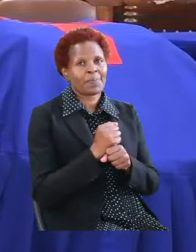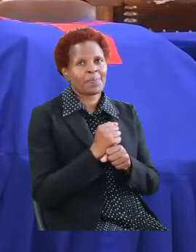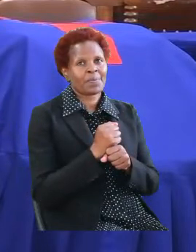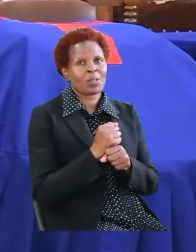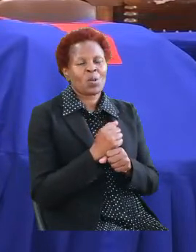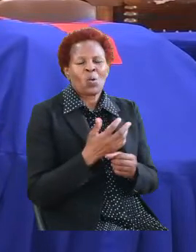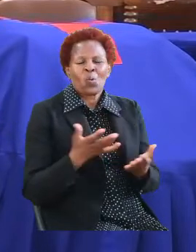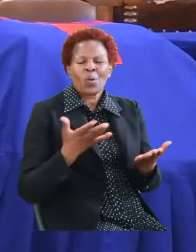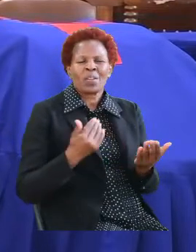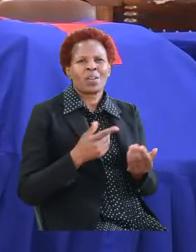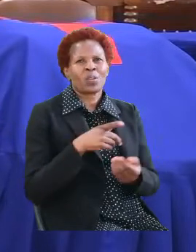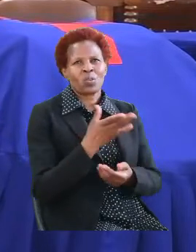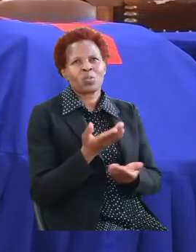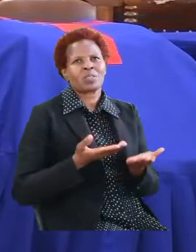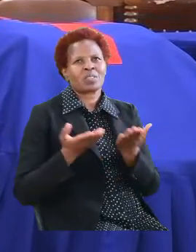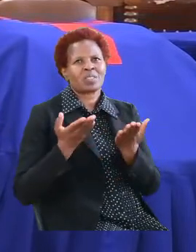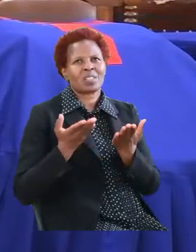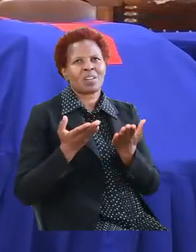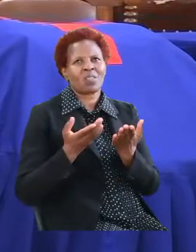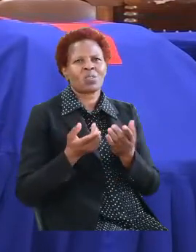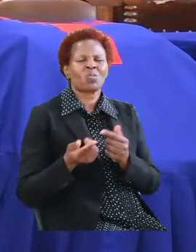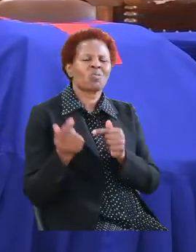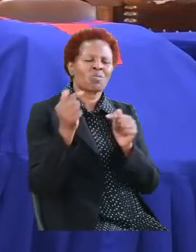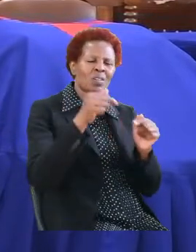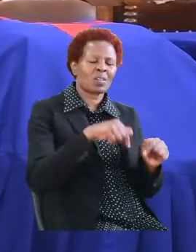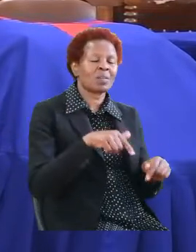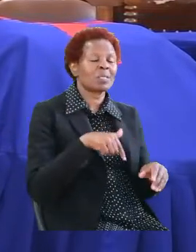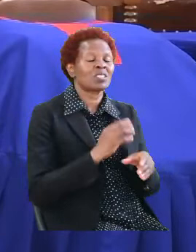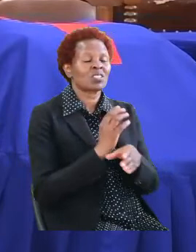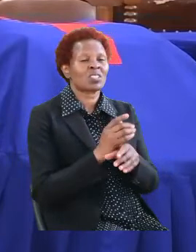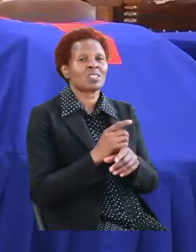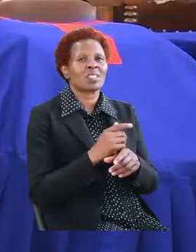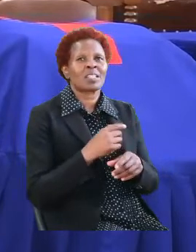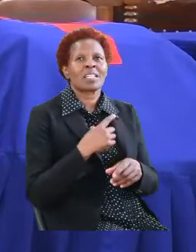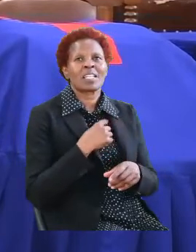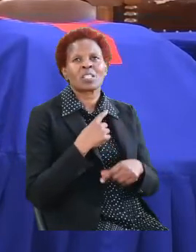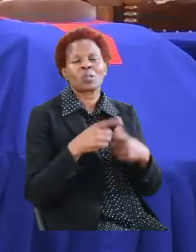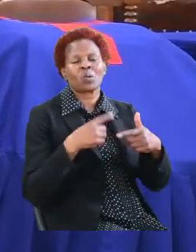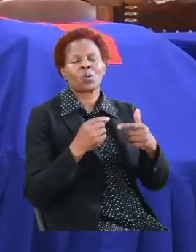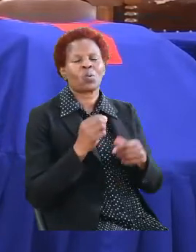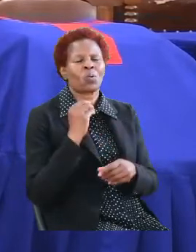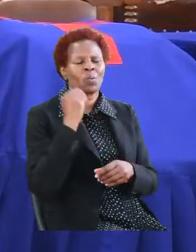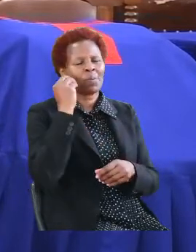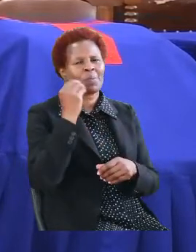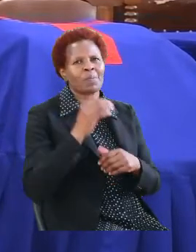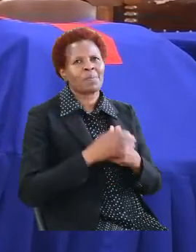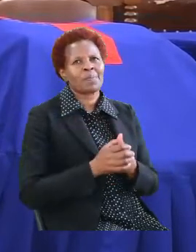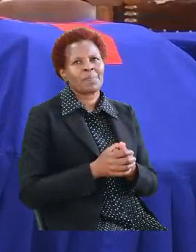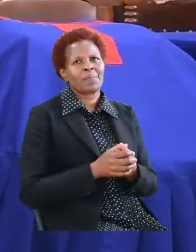Where are you serving? Do you just come in the church and go? You know,